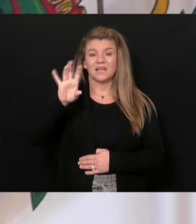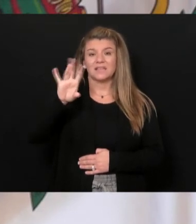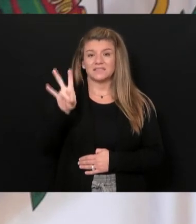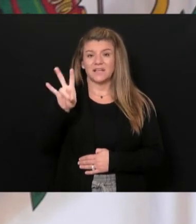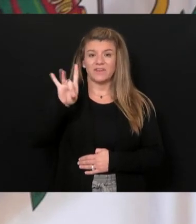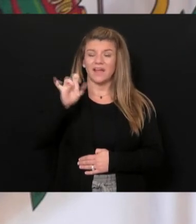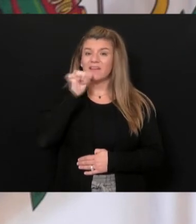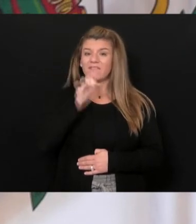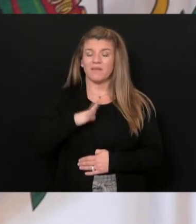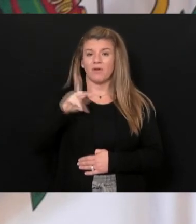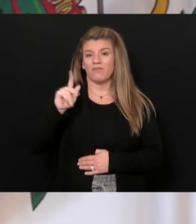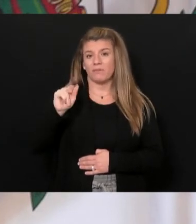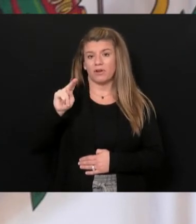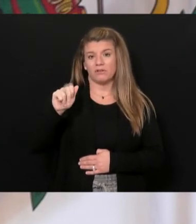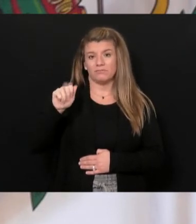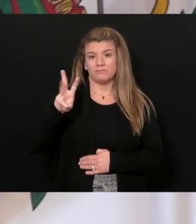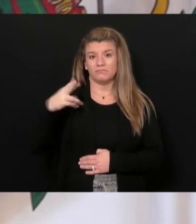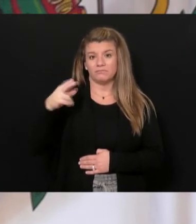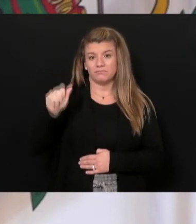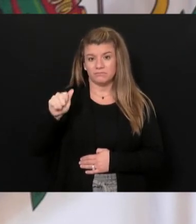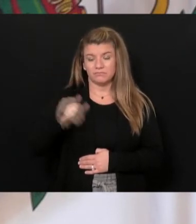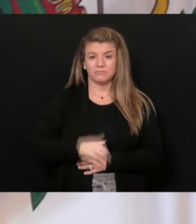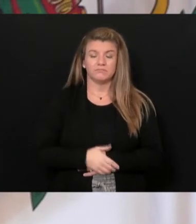78-year-old female from Kanawha County.